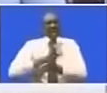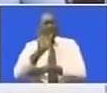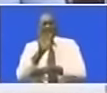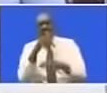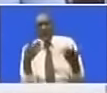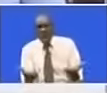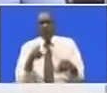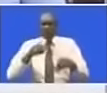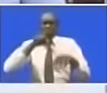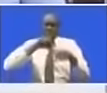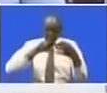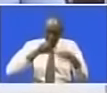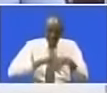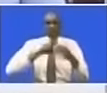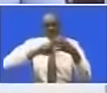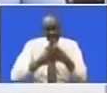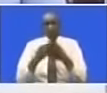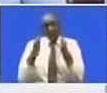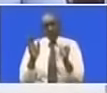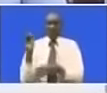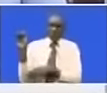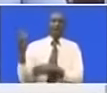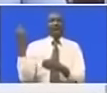been from when the polls opened up until this moment.